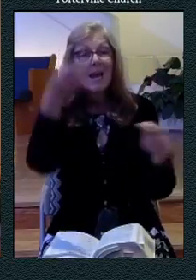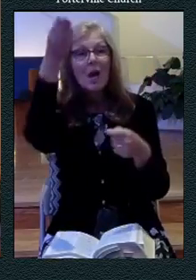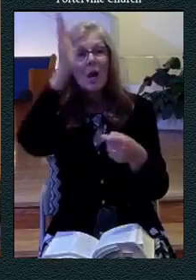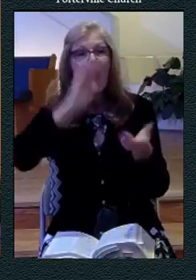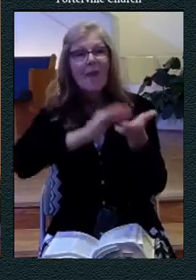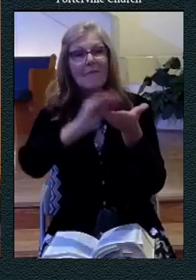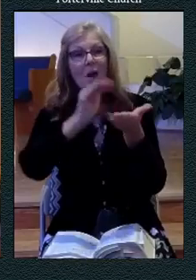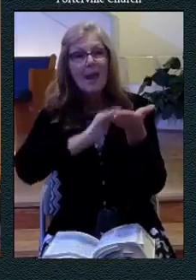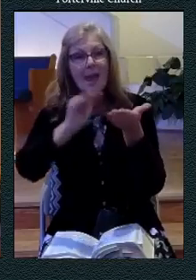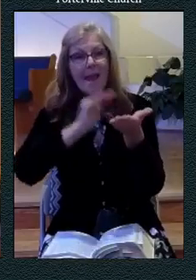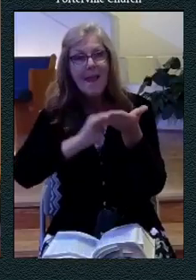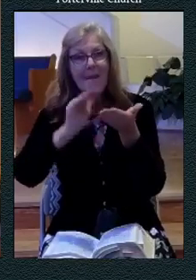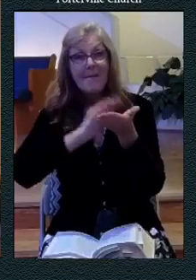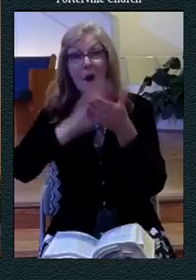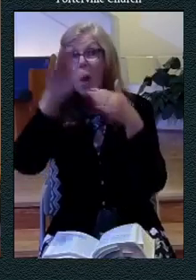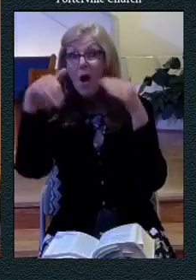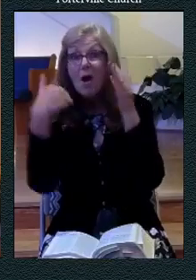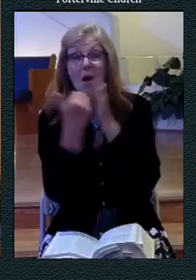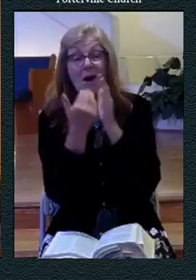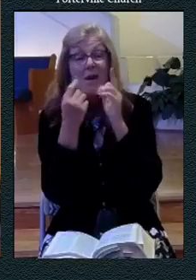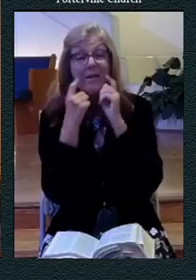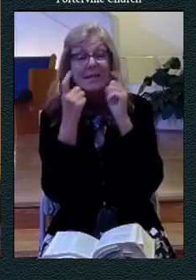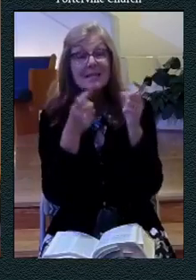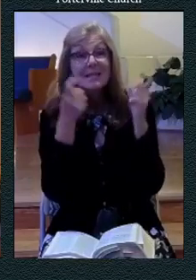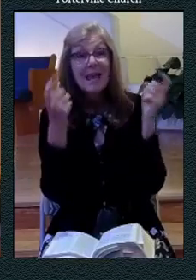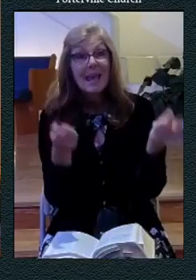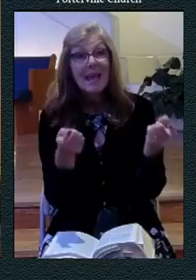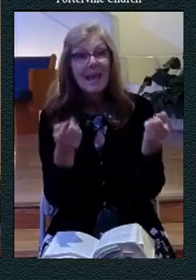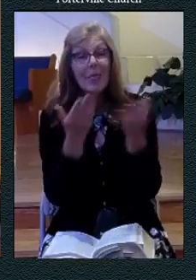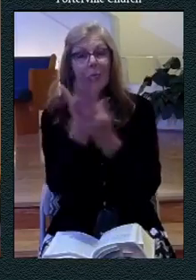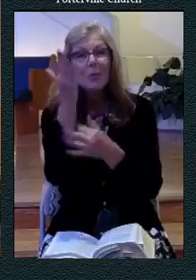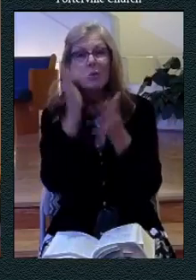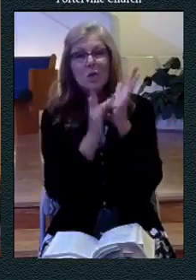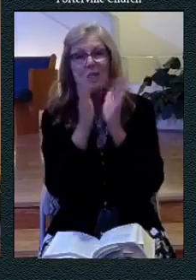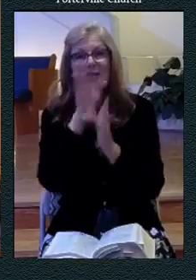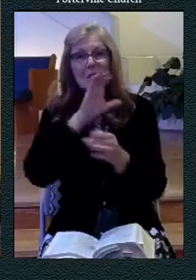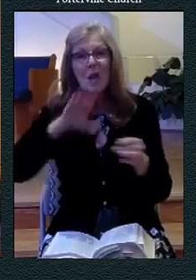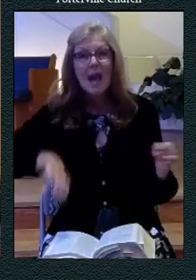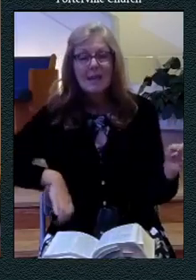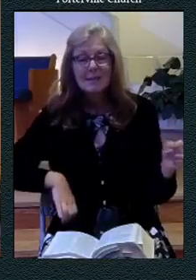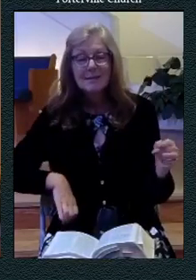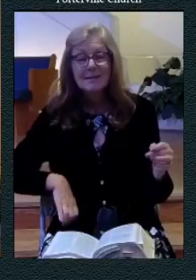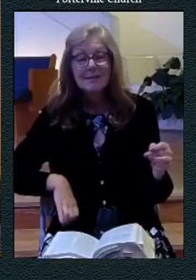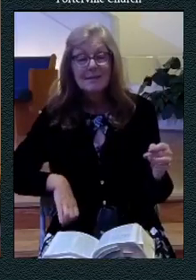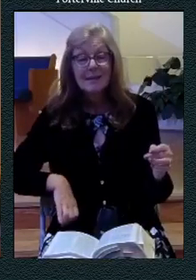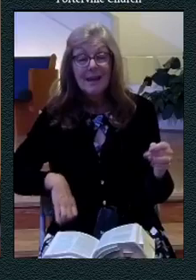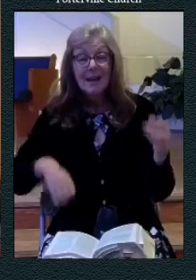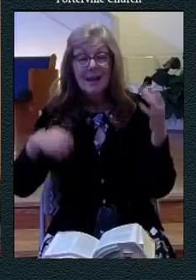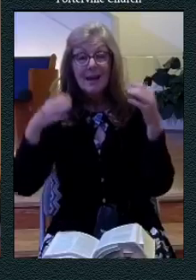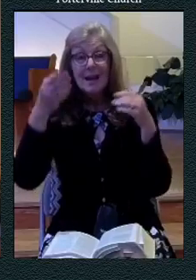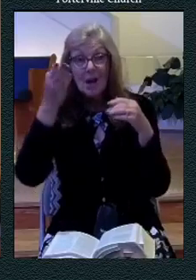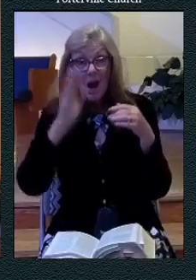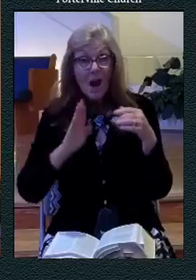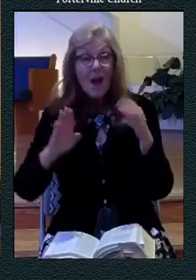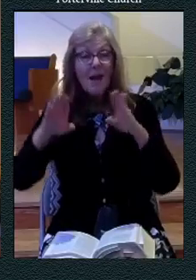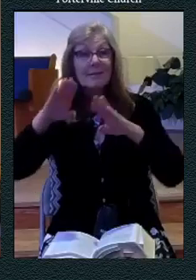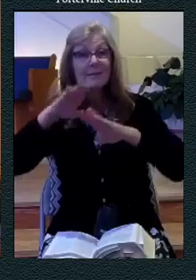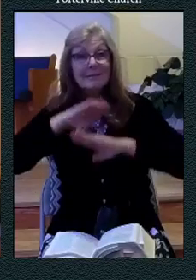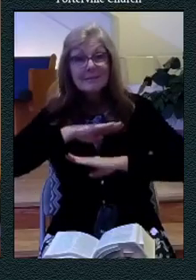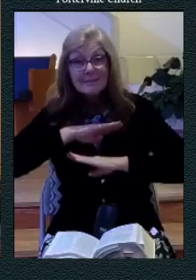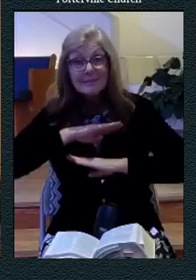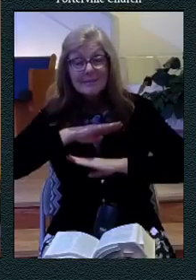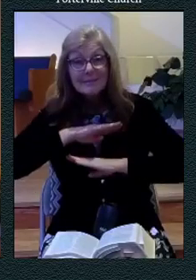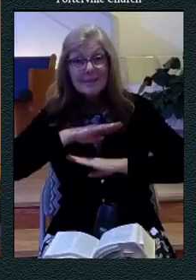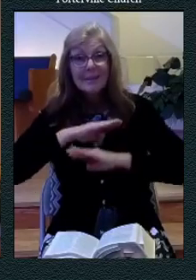himself. And he dealt with it. He met it. He finished it. He